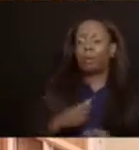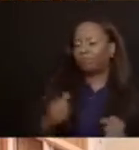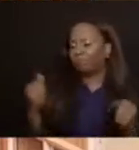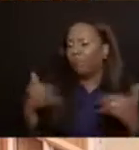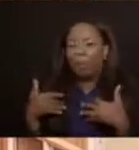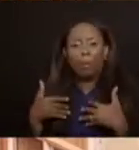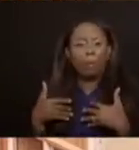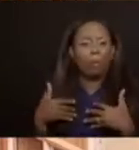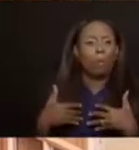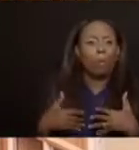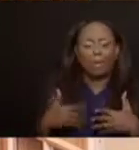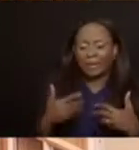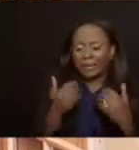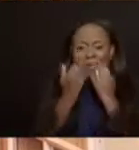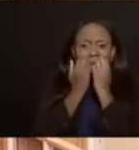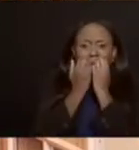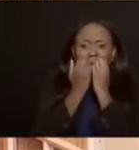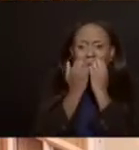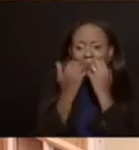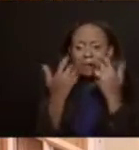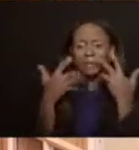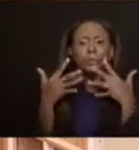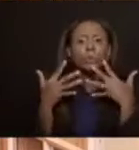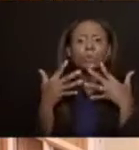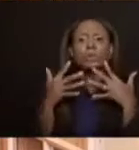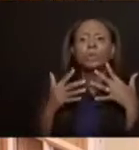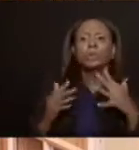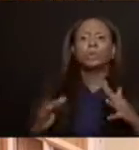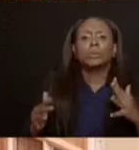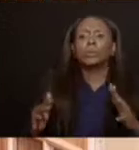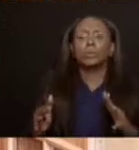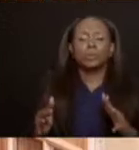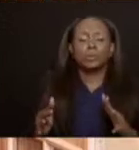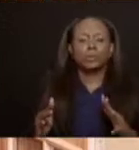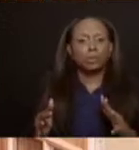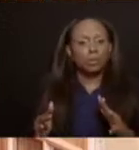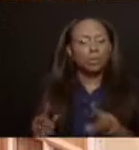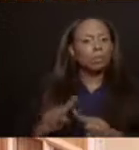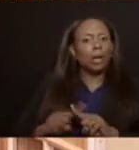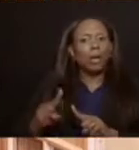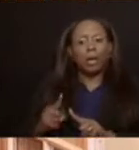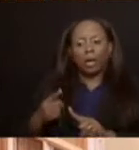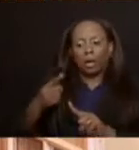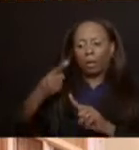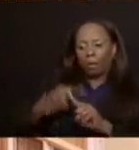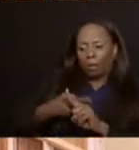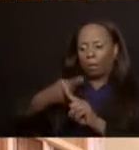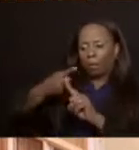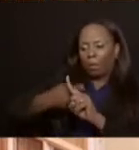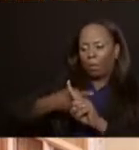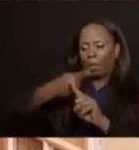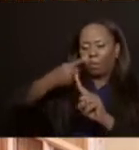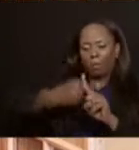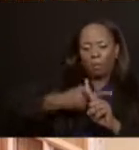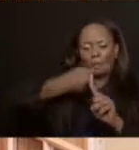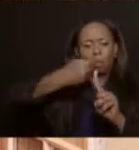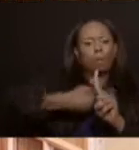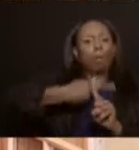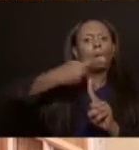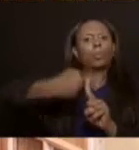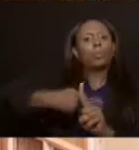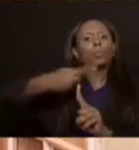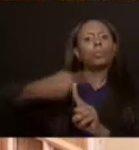angst, we accept all of that. But month by month by month, we've been able to put together systems, deal